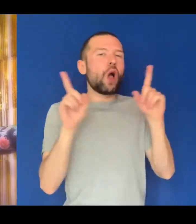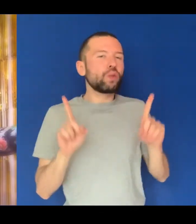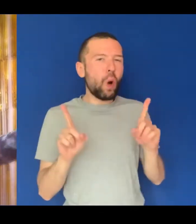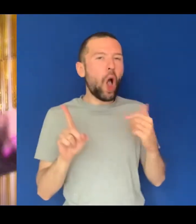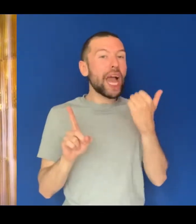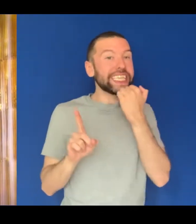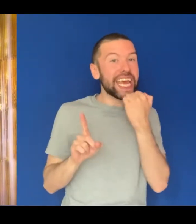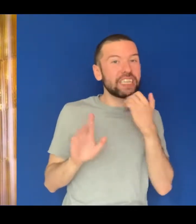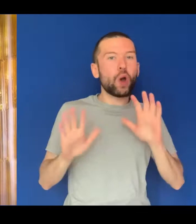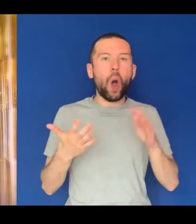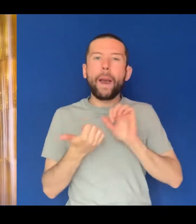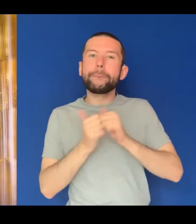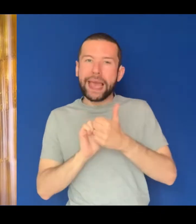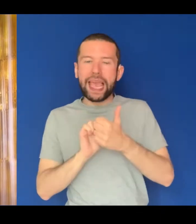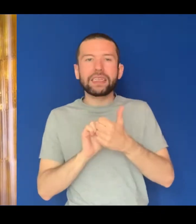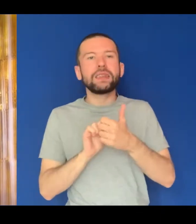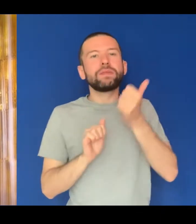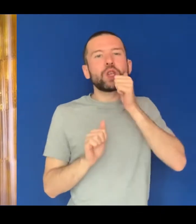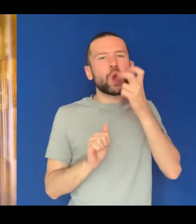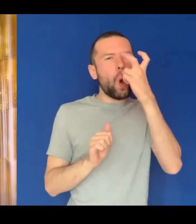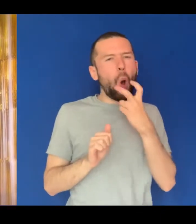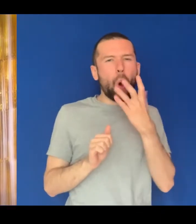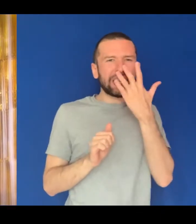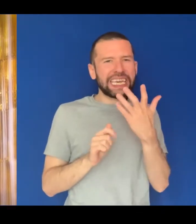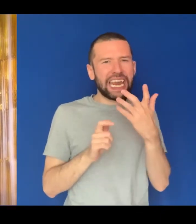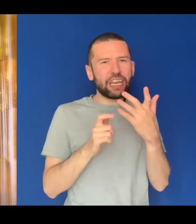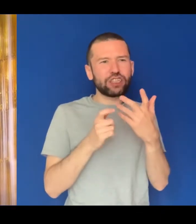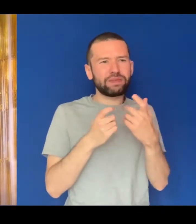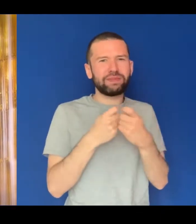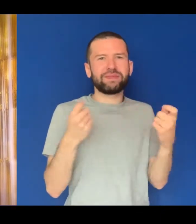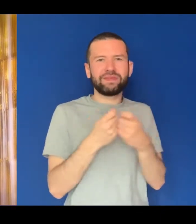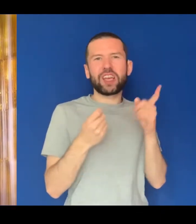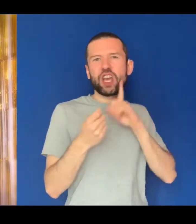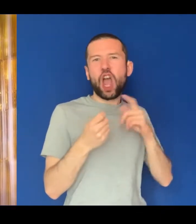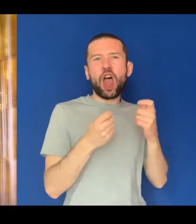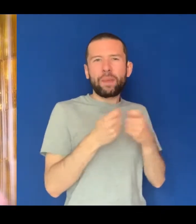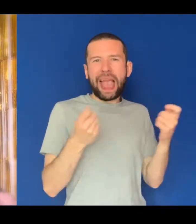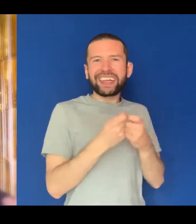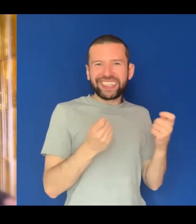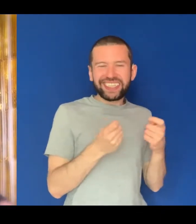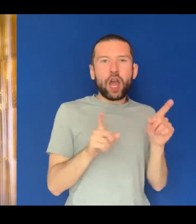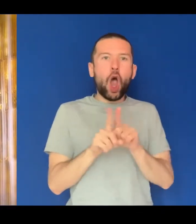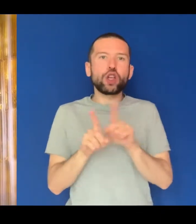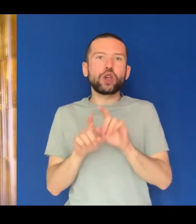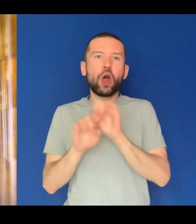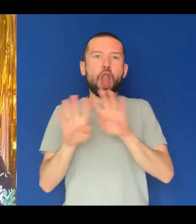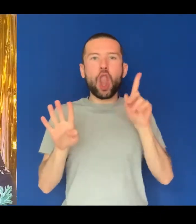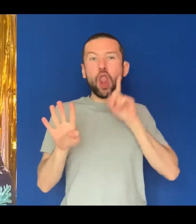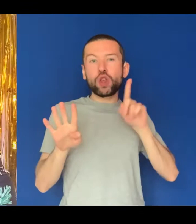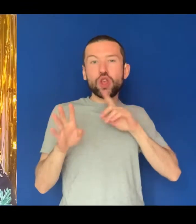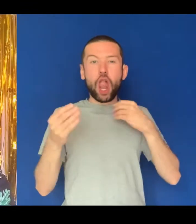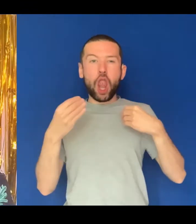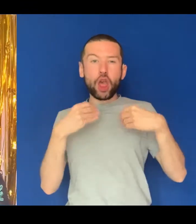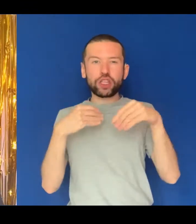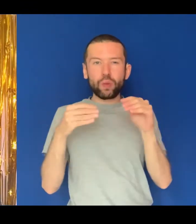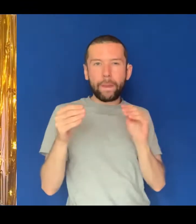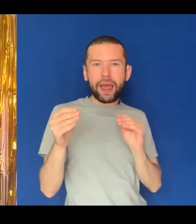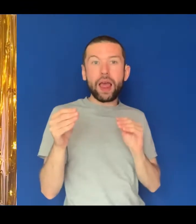mates. It's very Jackie Magazine meets Loose Women, and between you and I, I'm